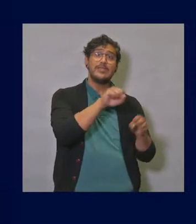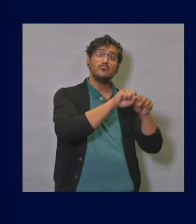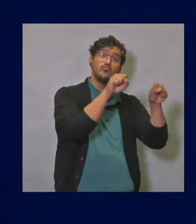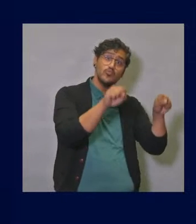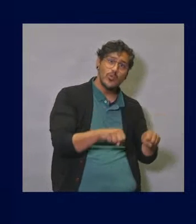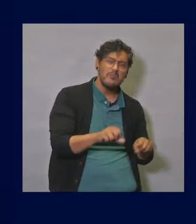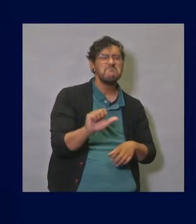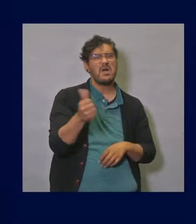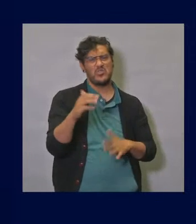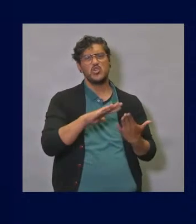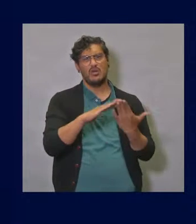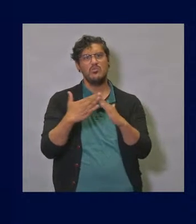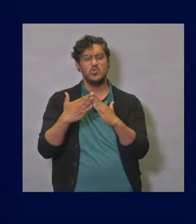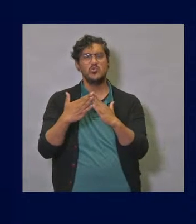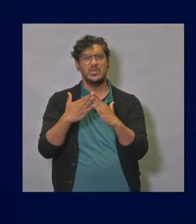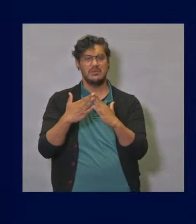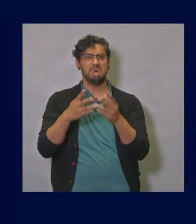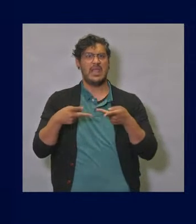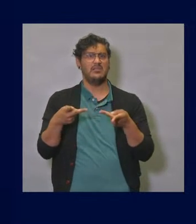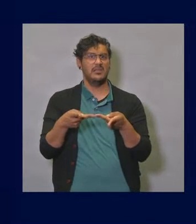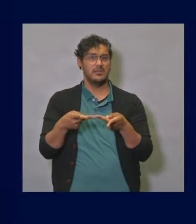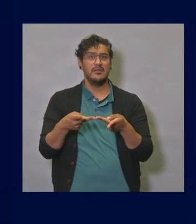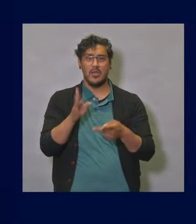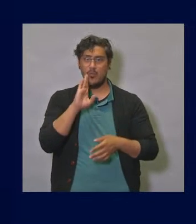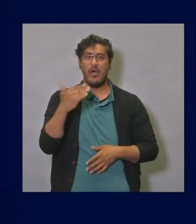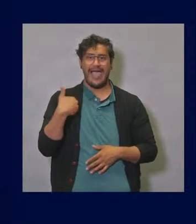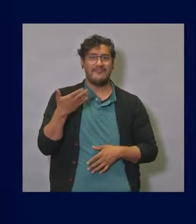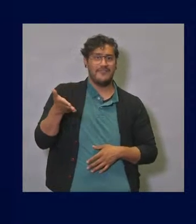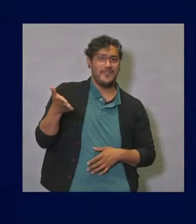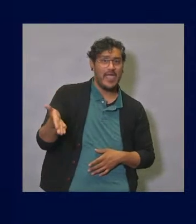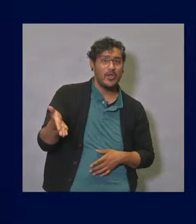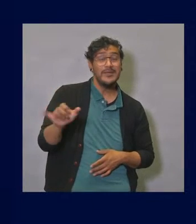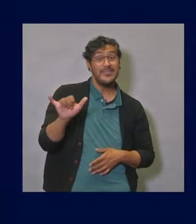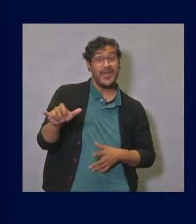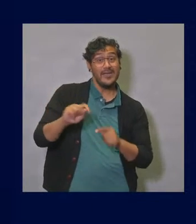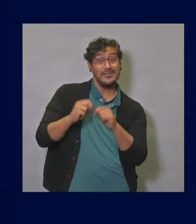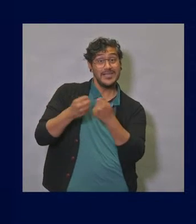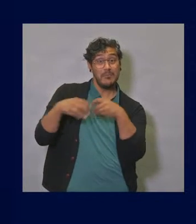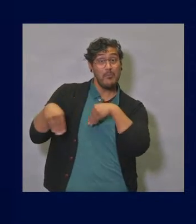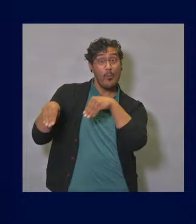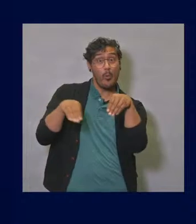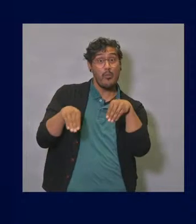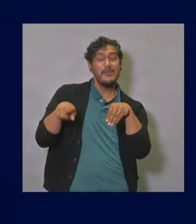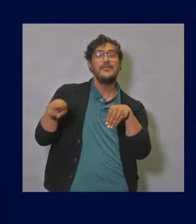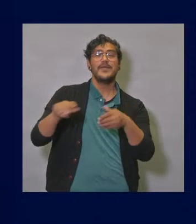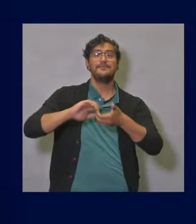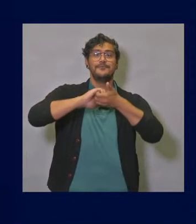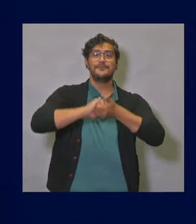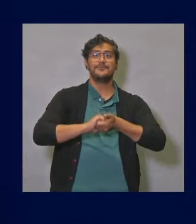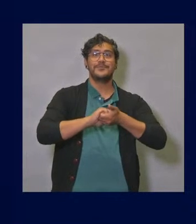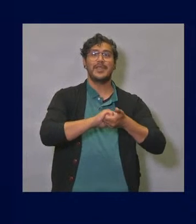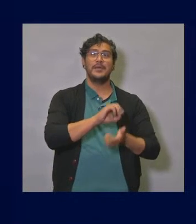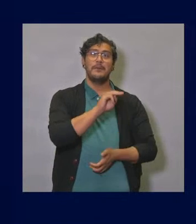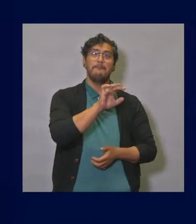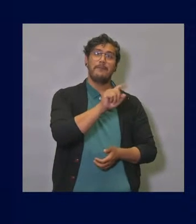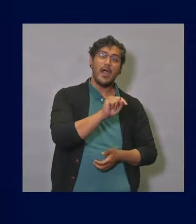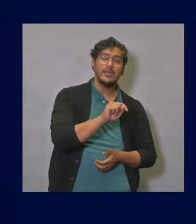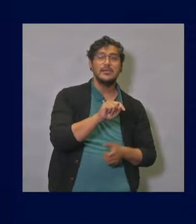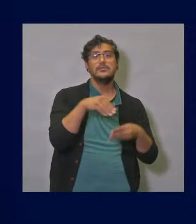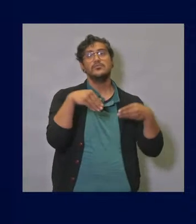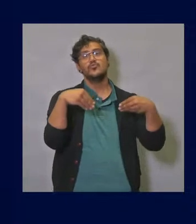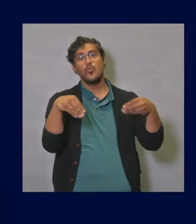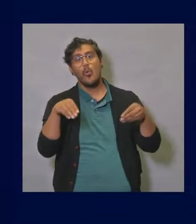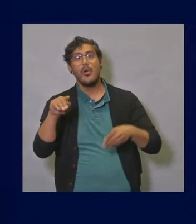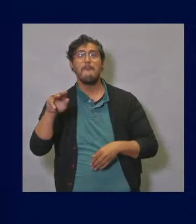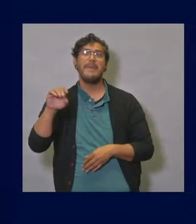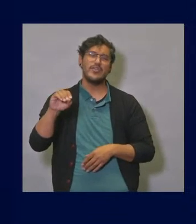other community-based organizations. The mobile vaccine team is working with partners such as our markets, stores, and metro partners